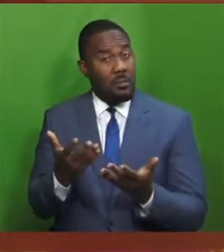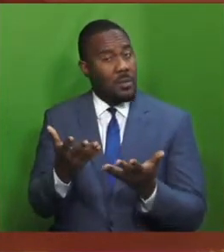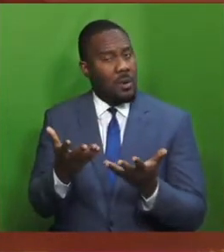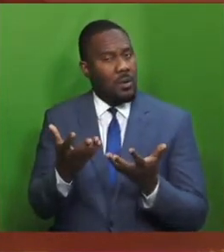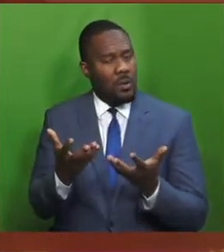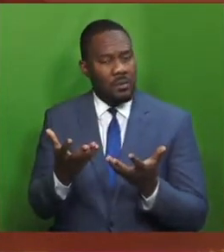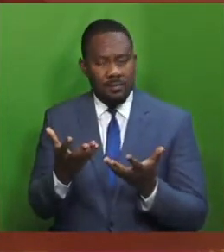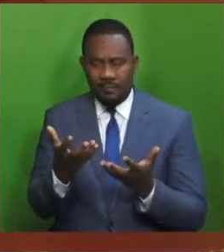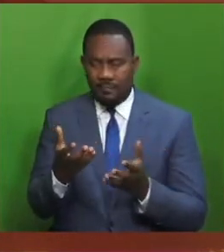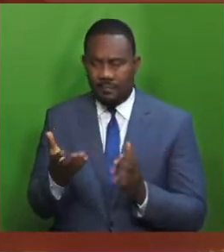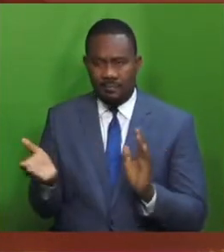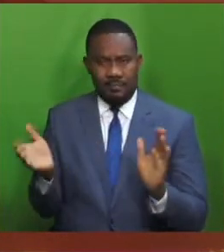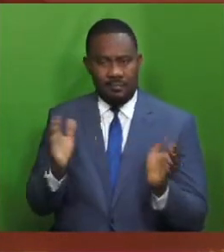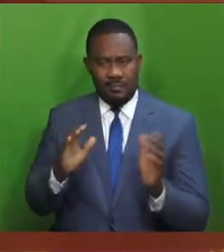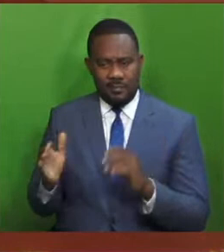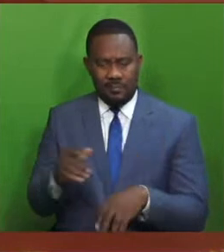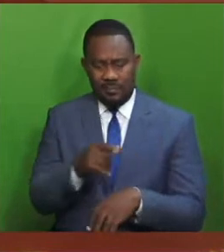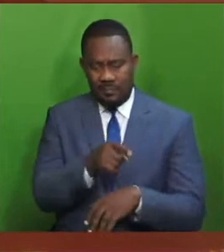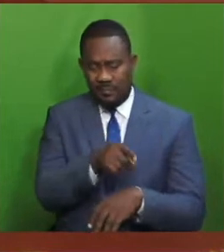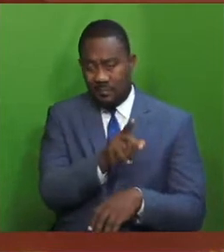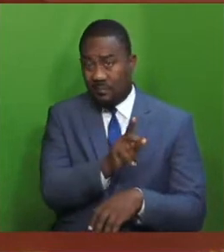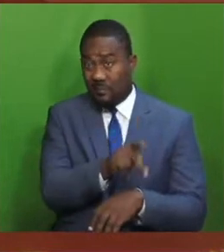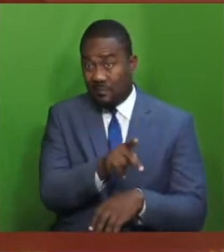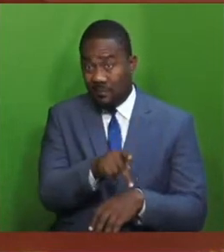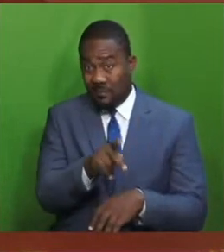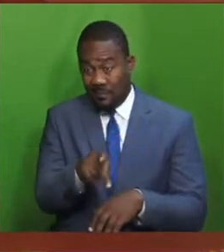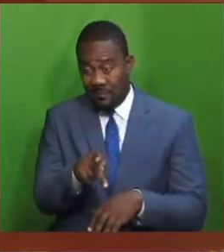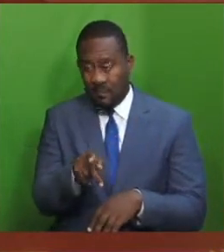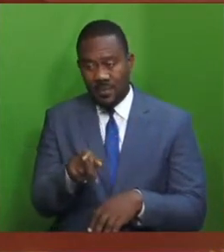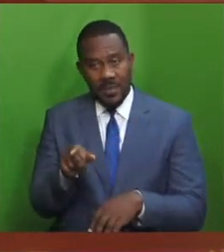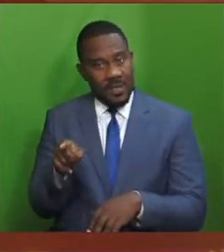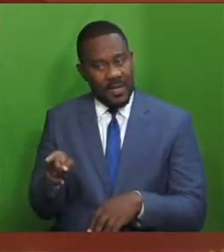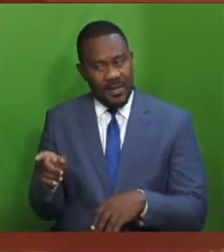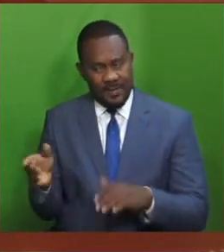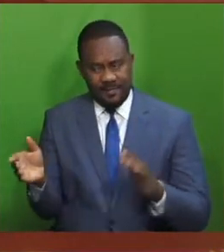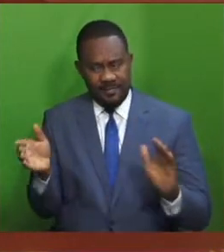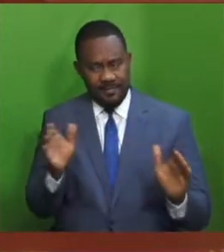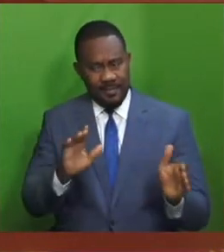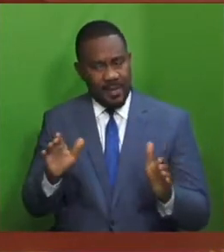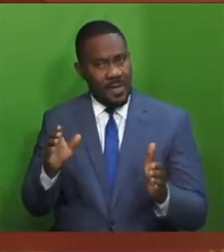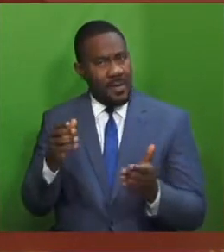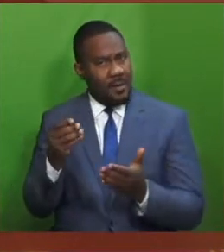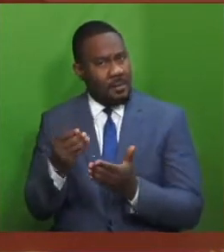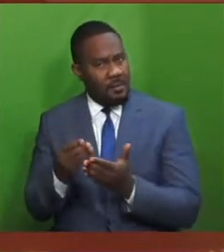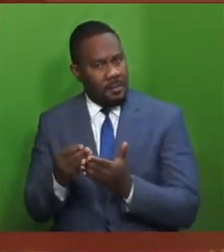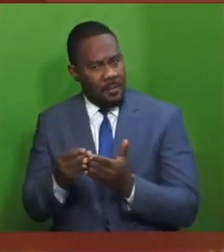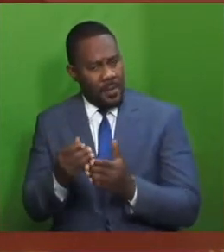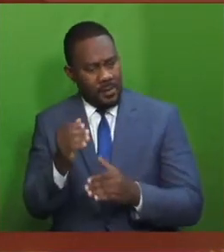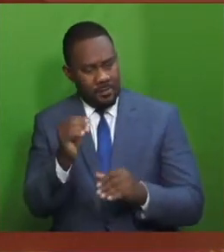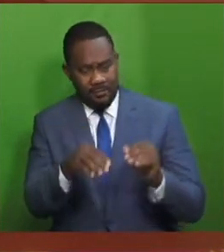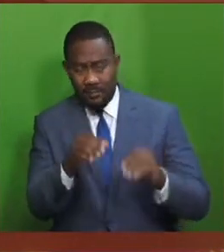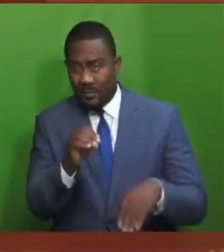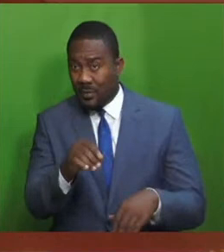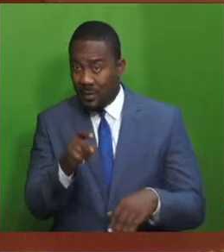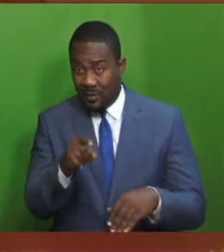money for the PPP initiative that government will be embarking on. What has happened